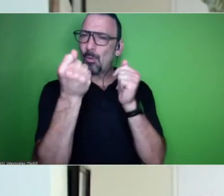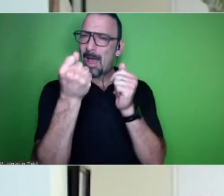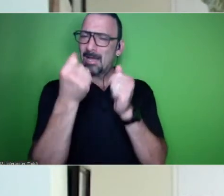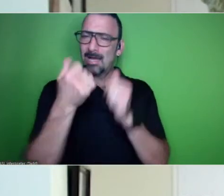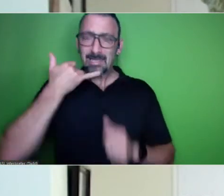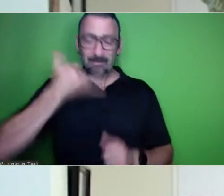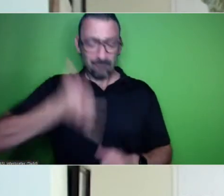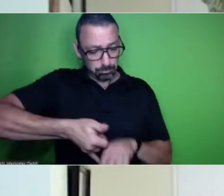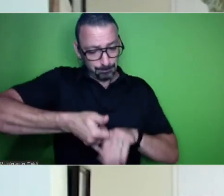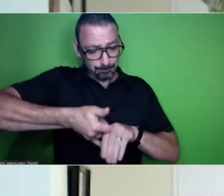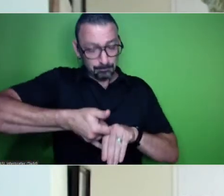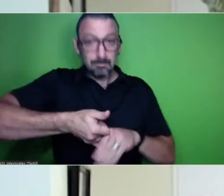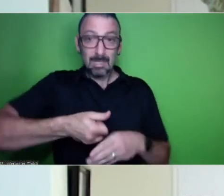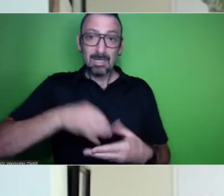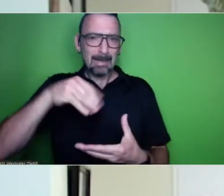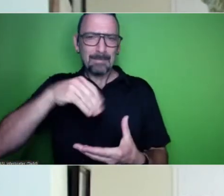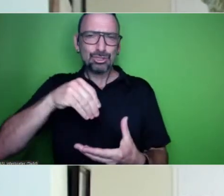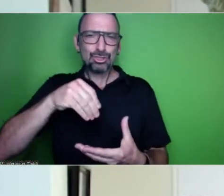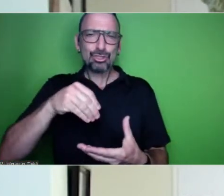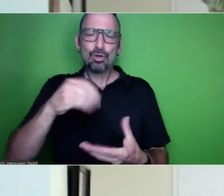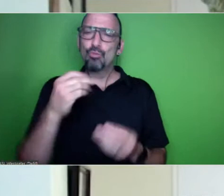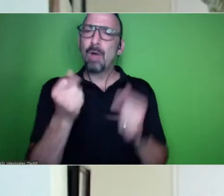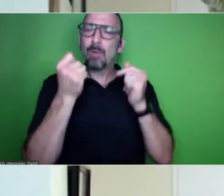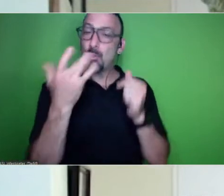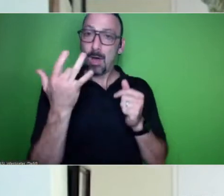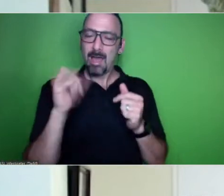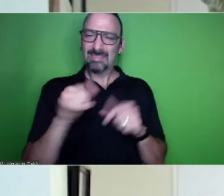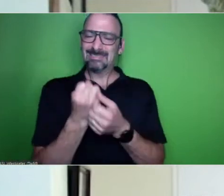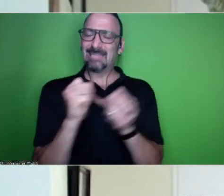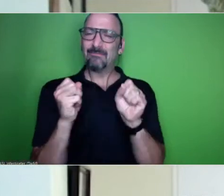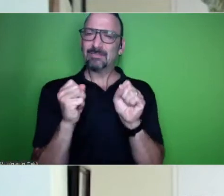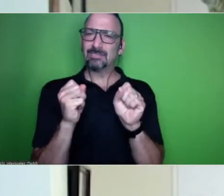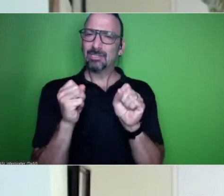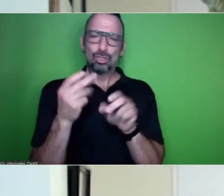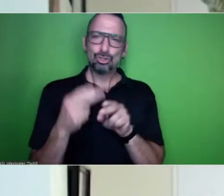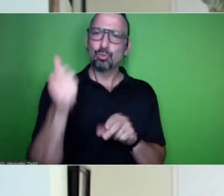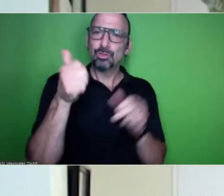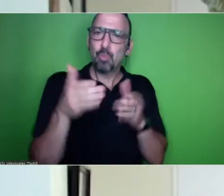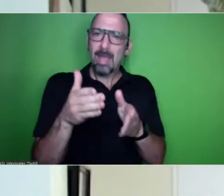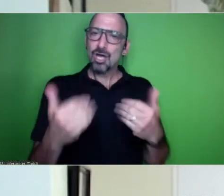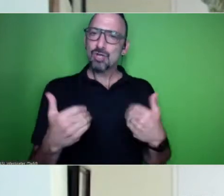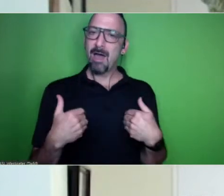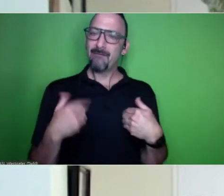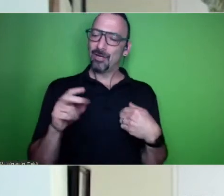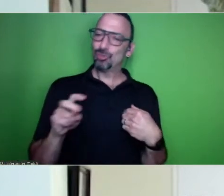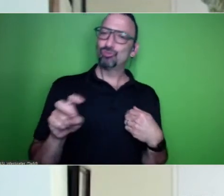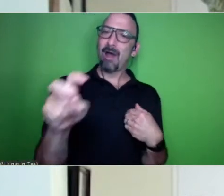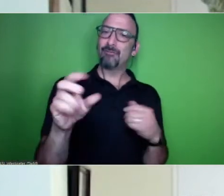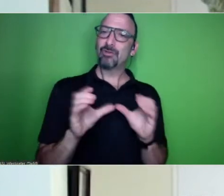keep it there. And that is the best and safest and soonest way you have a travel certificate.